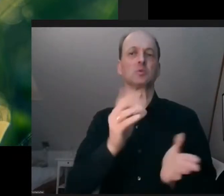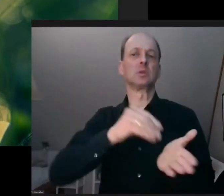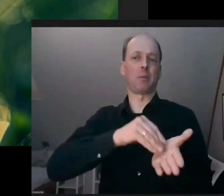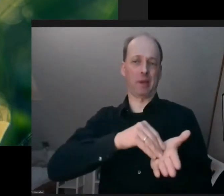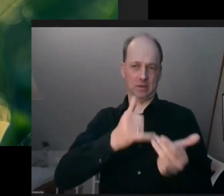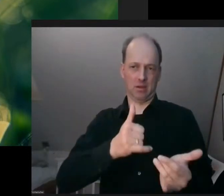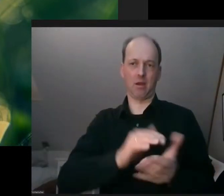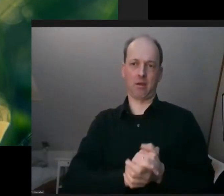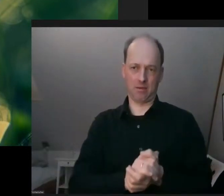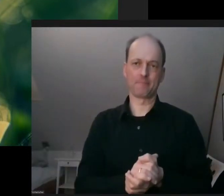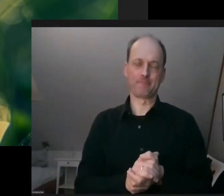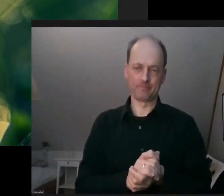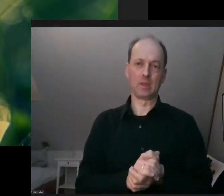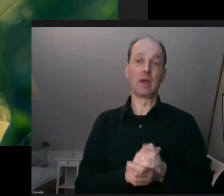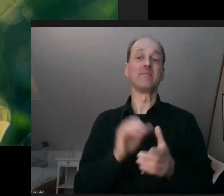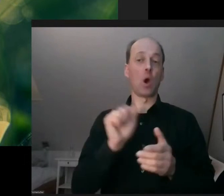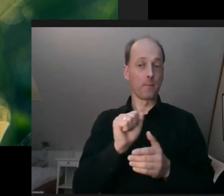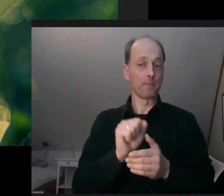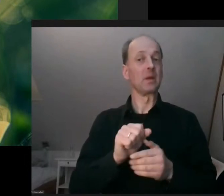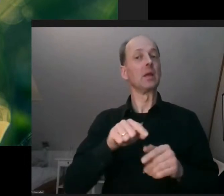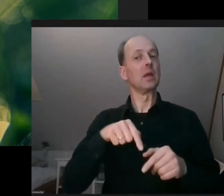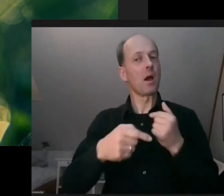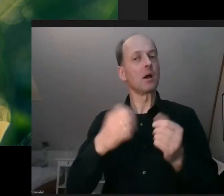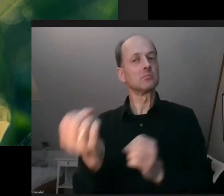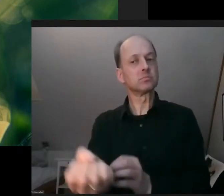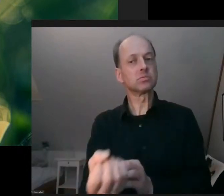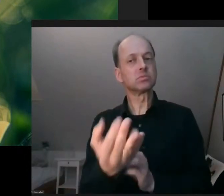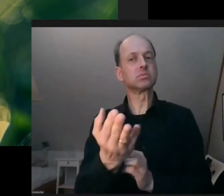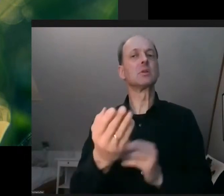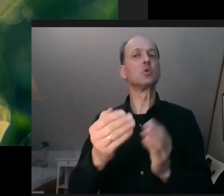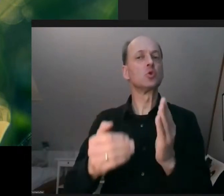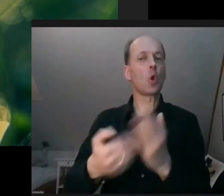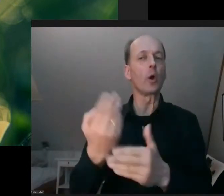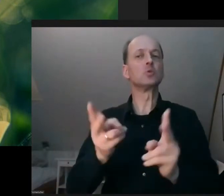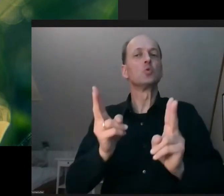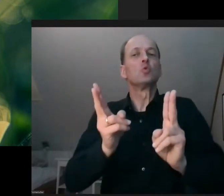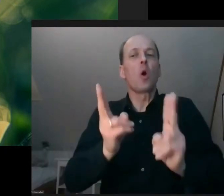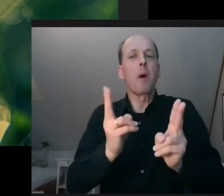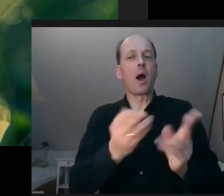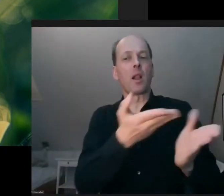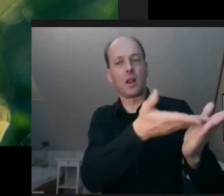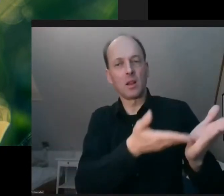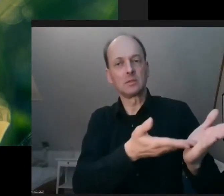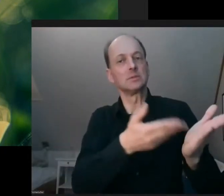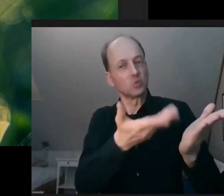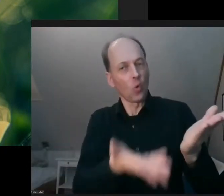no. It should be a green aspect involved, yes.